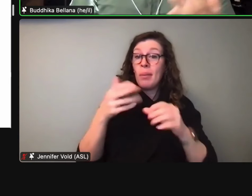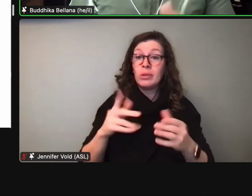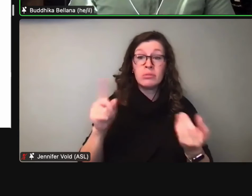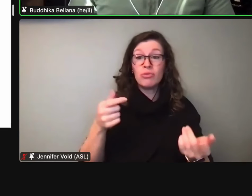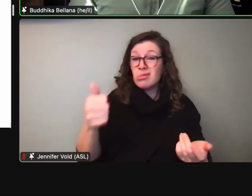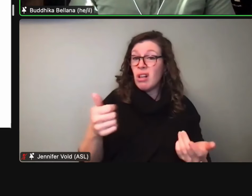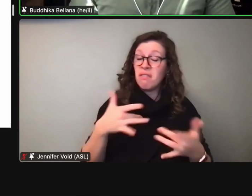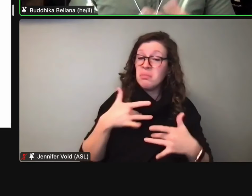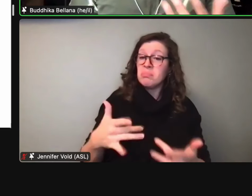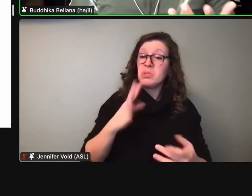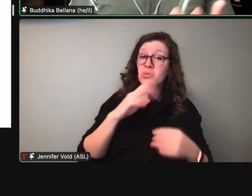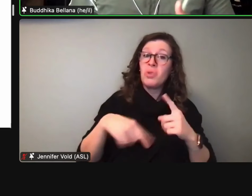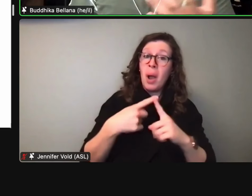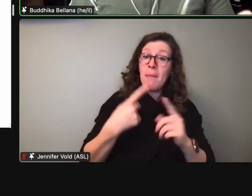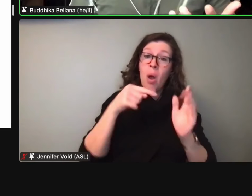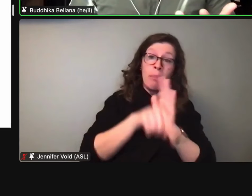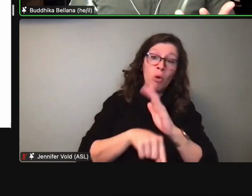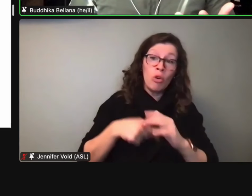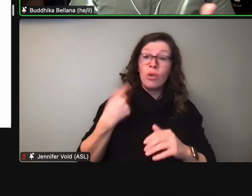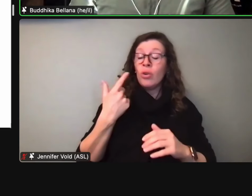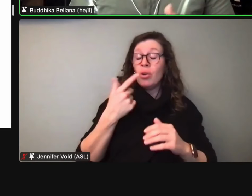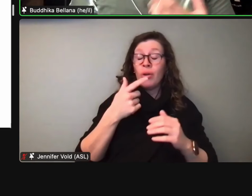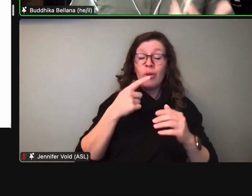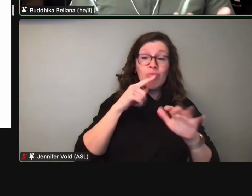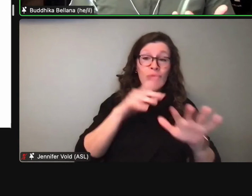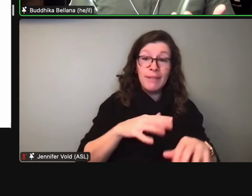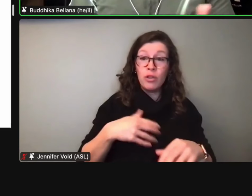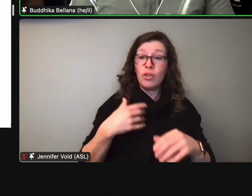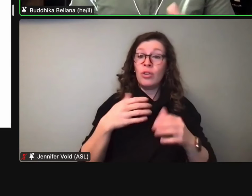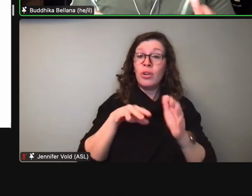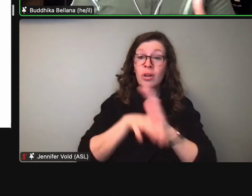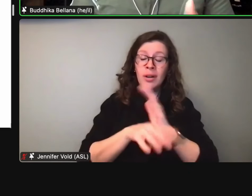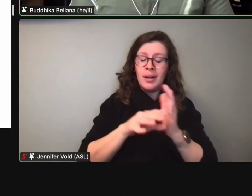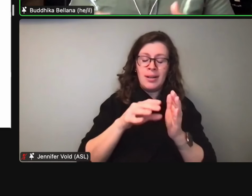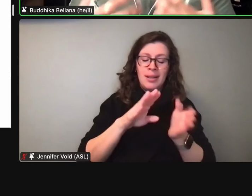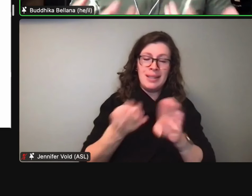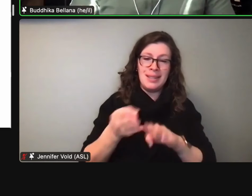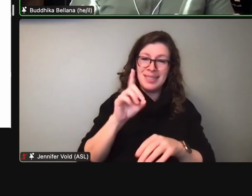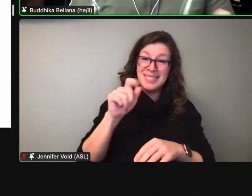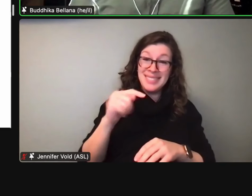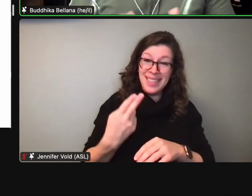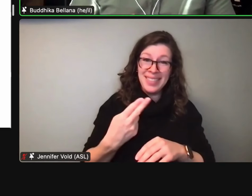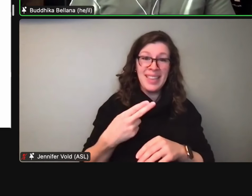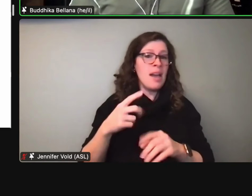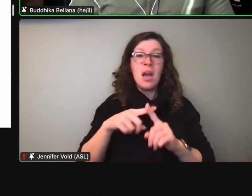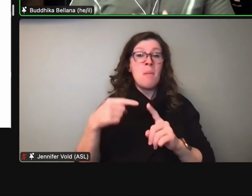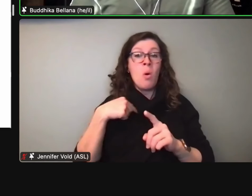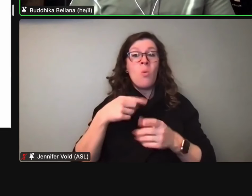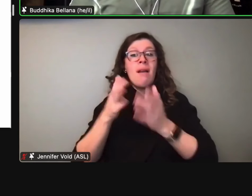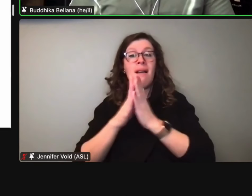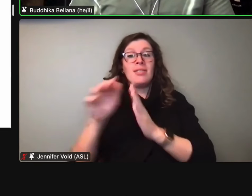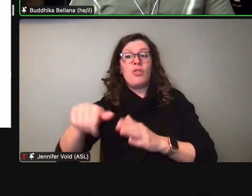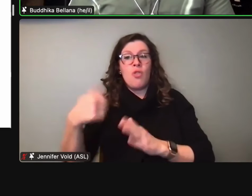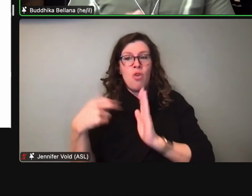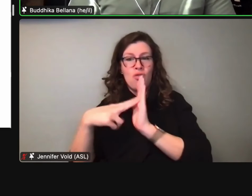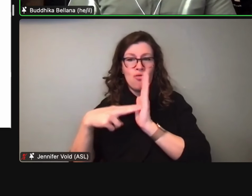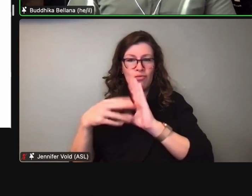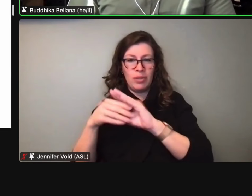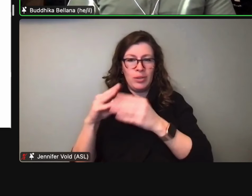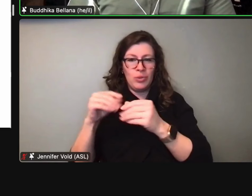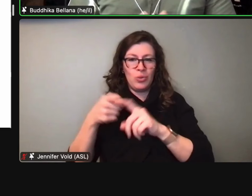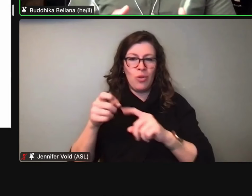rivers, and death. But we actually had a separate group of participants do the same task while reading a different story. This was one by Miranda July,